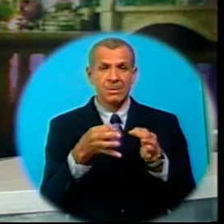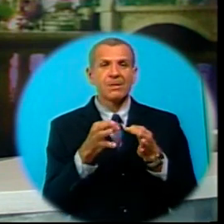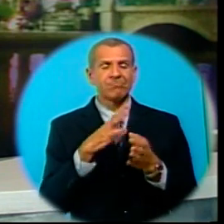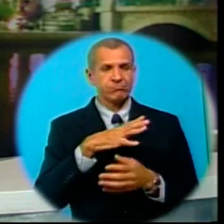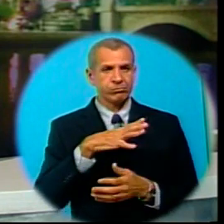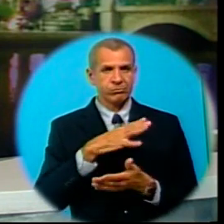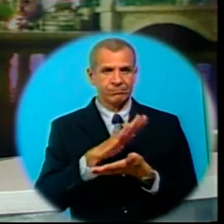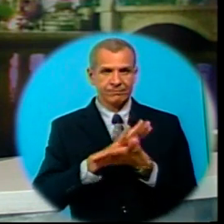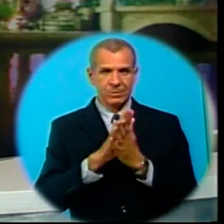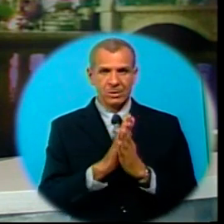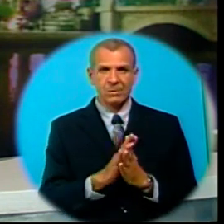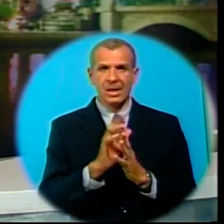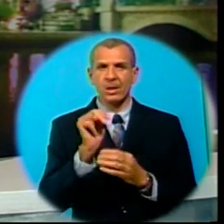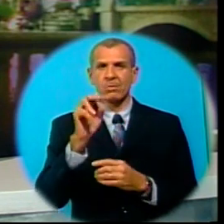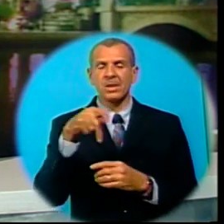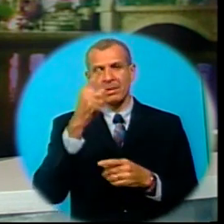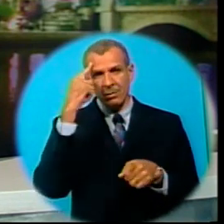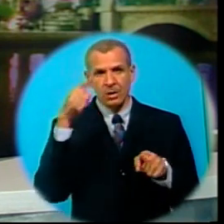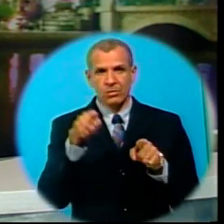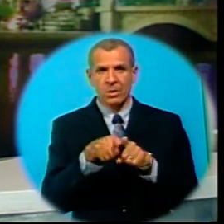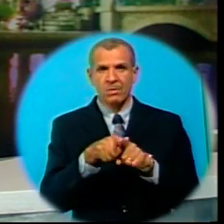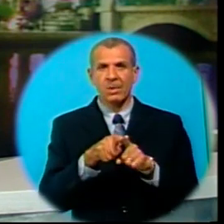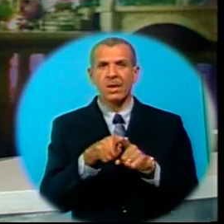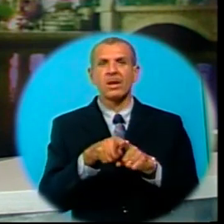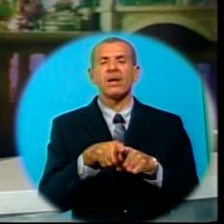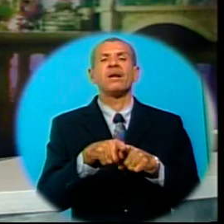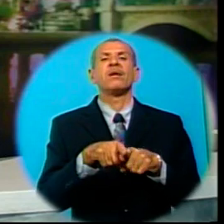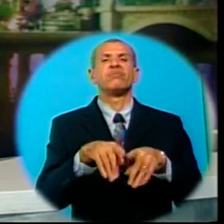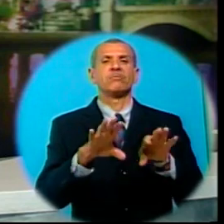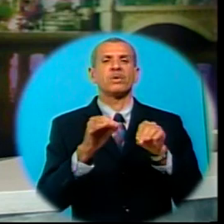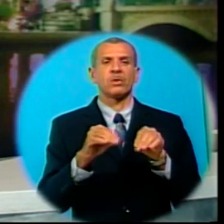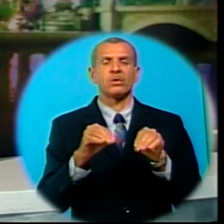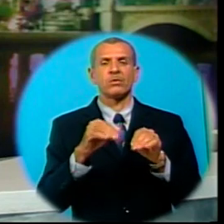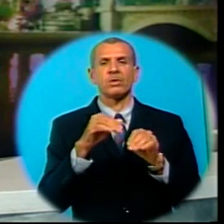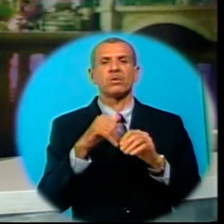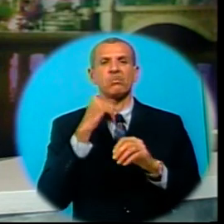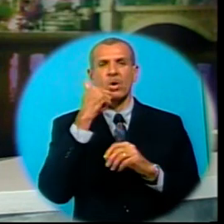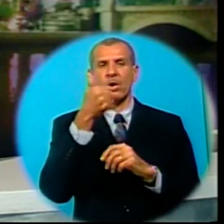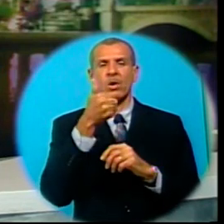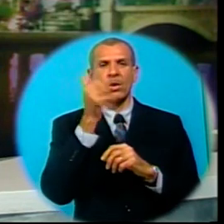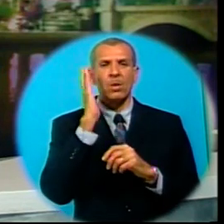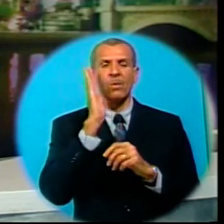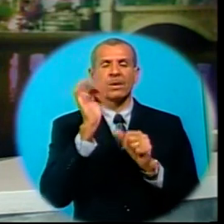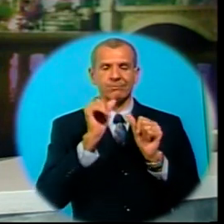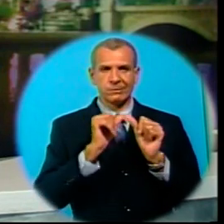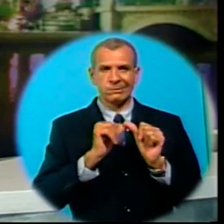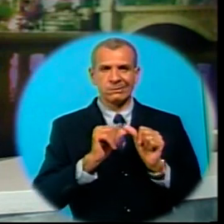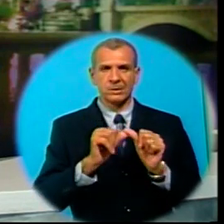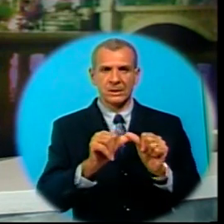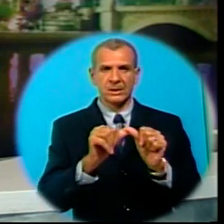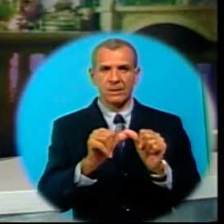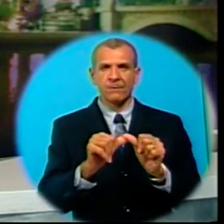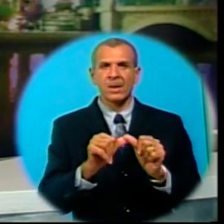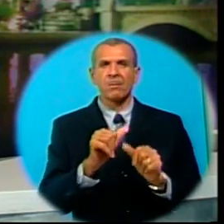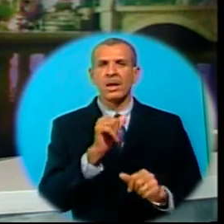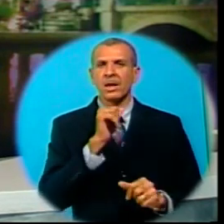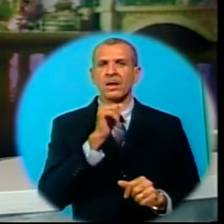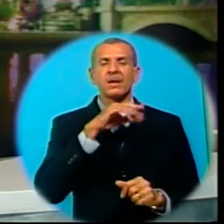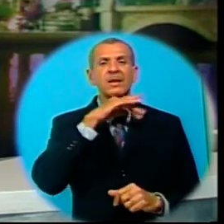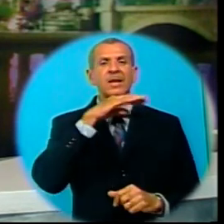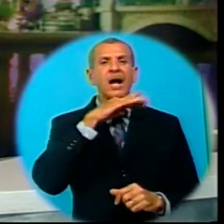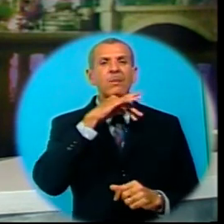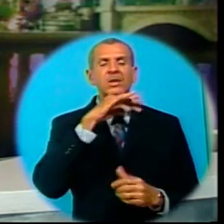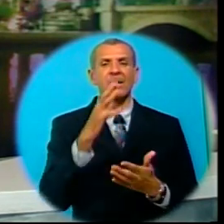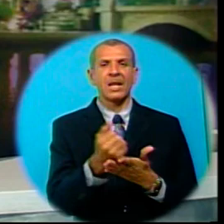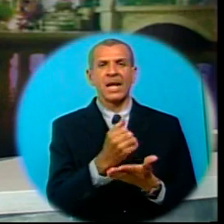cordial, the NUPW has agreed that burials scheduled for public cemeteries tomorrow will go ahead, but the non-collection of garbage